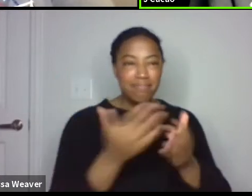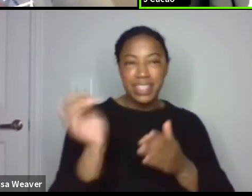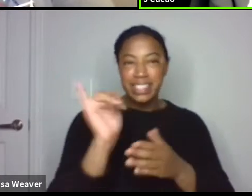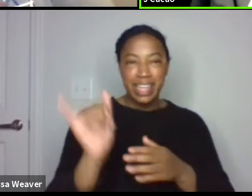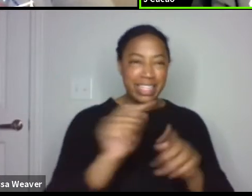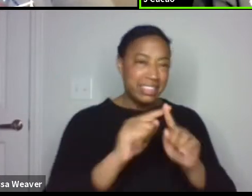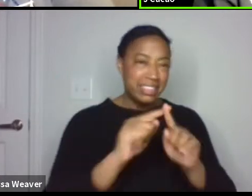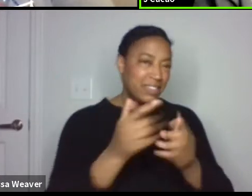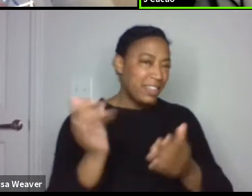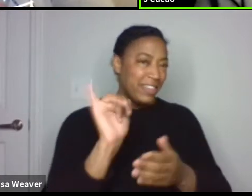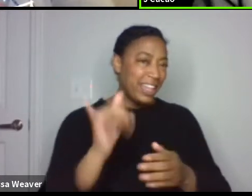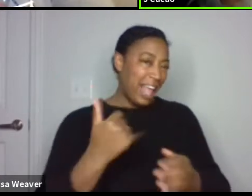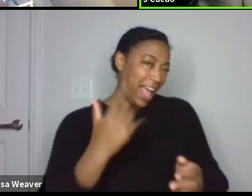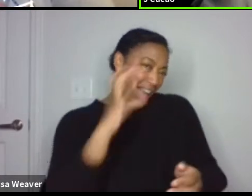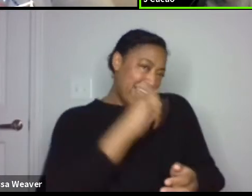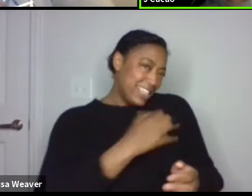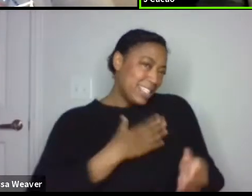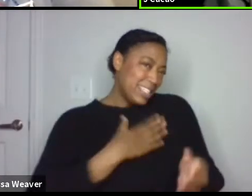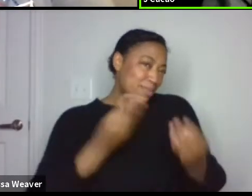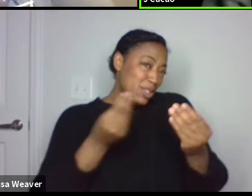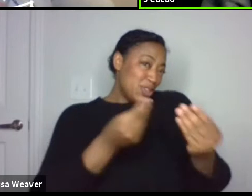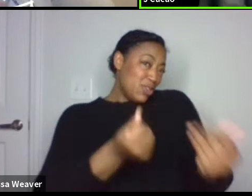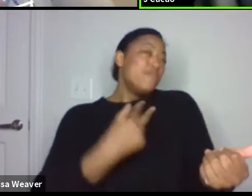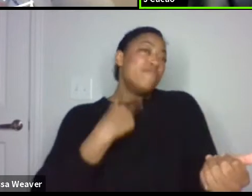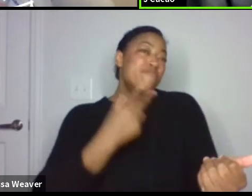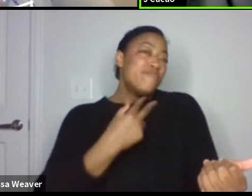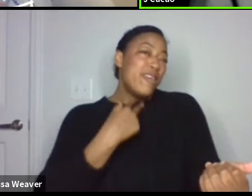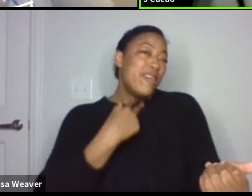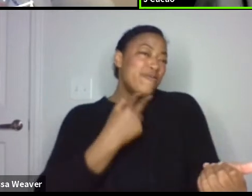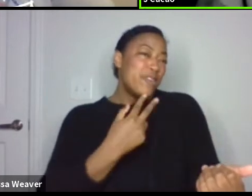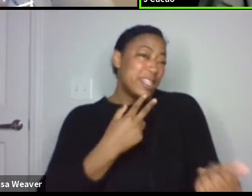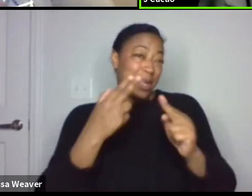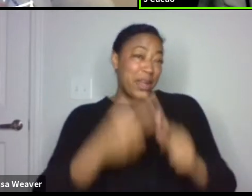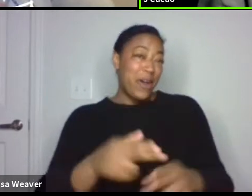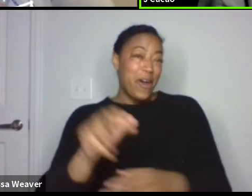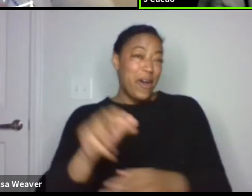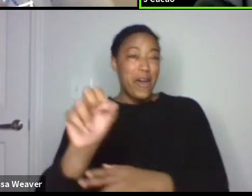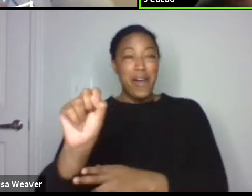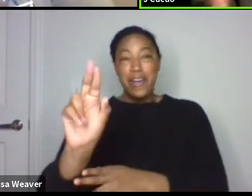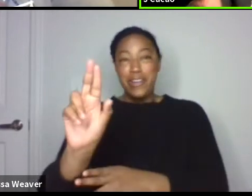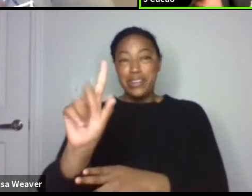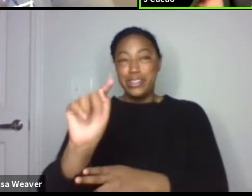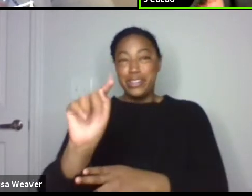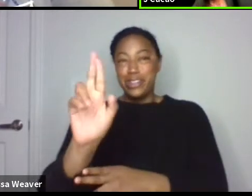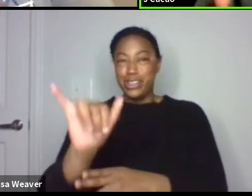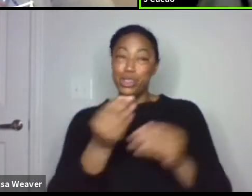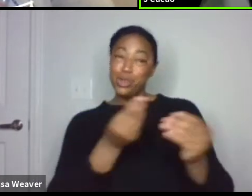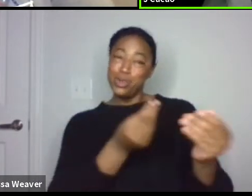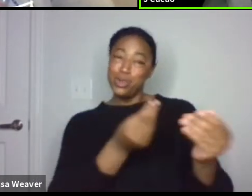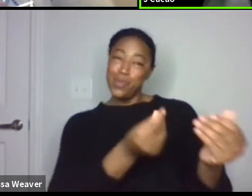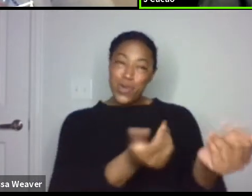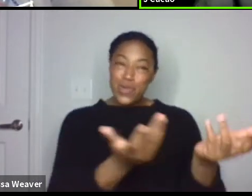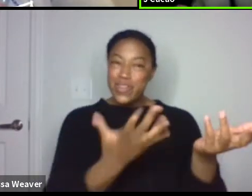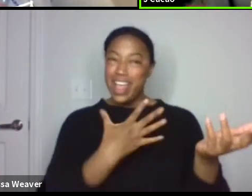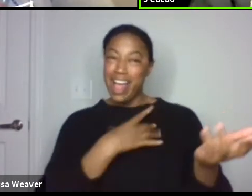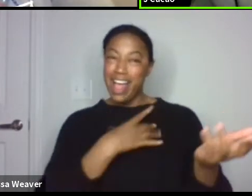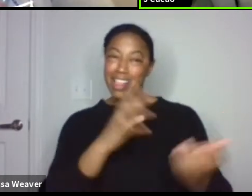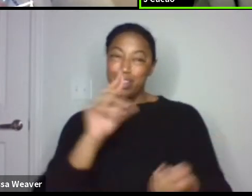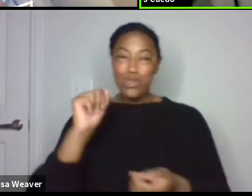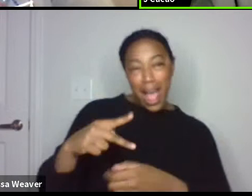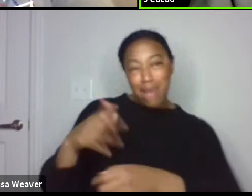guess smooth. My voice has been described as sultry. So I guess smooth and sultry. I like to rap. I like to